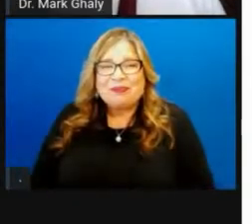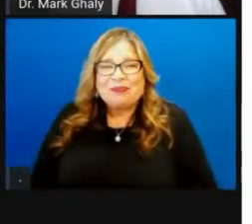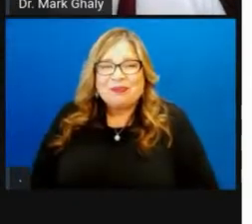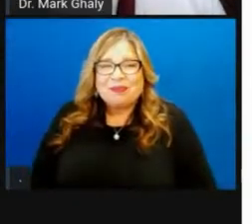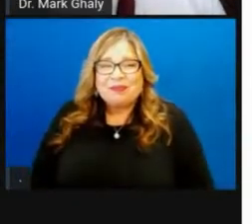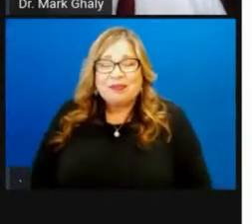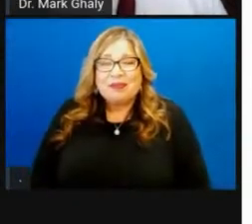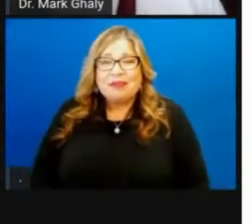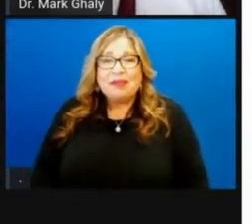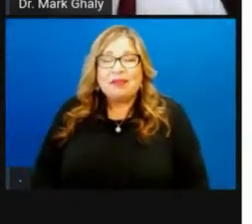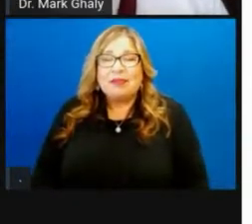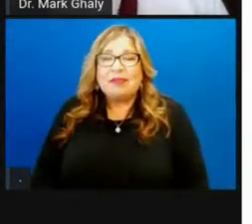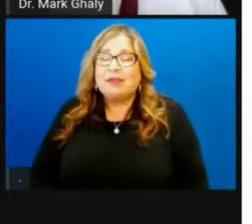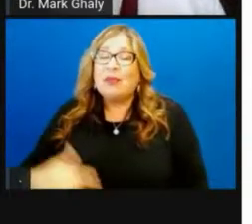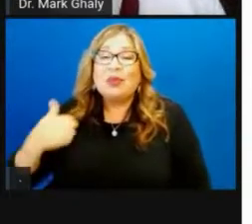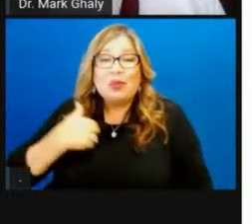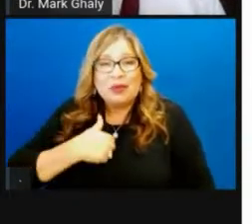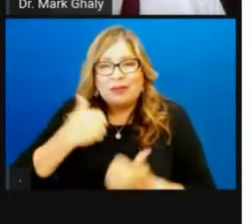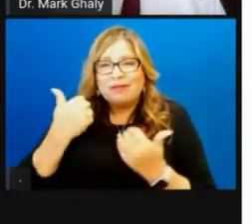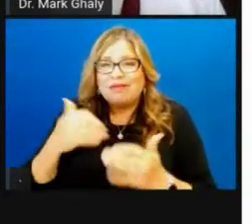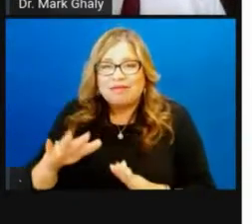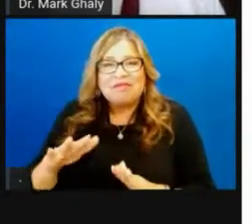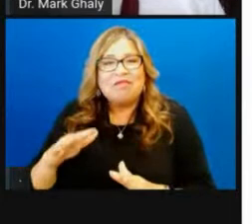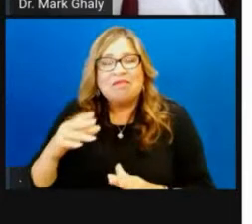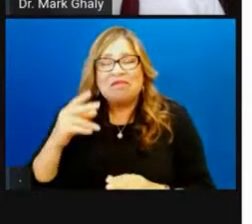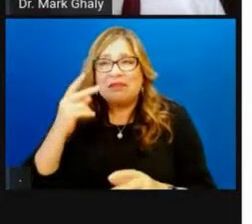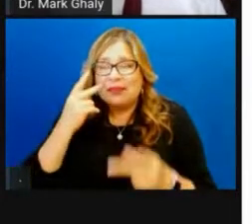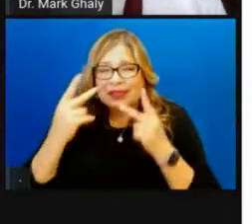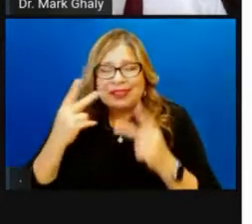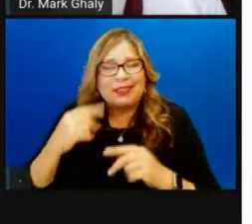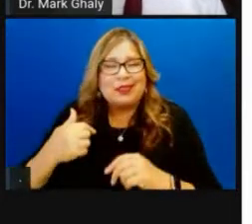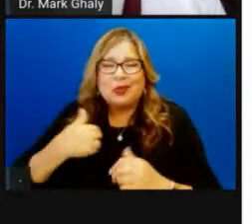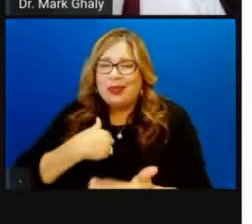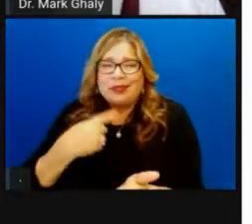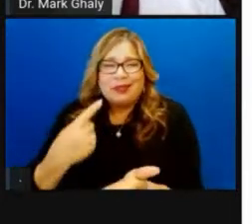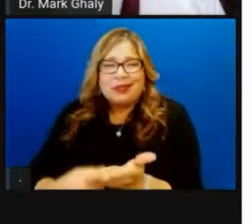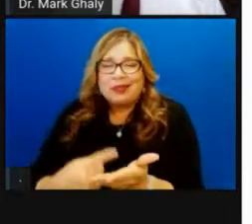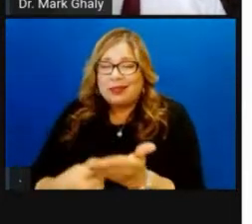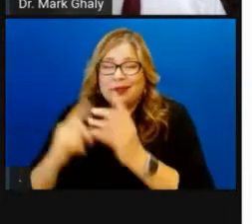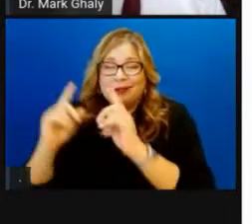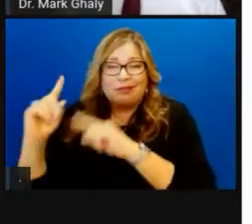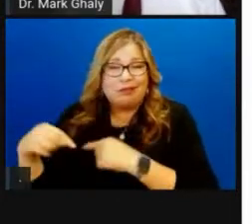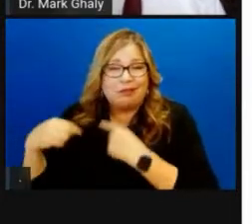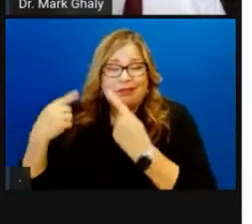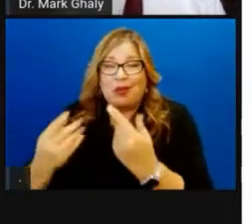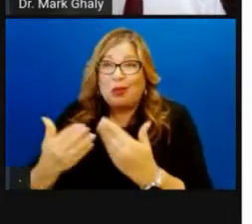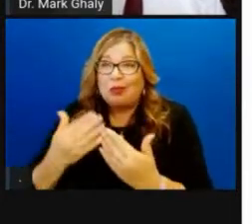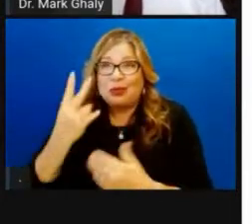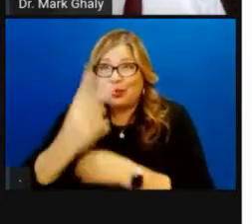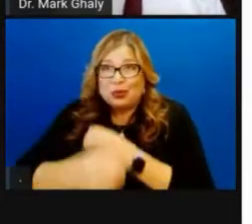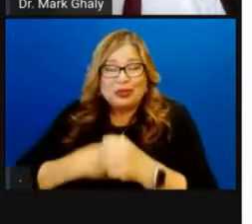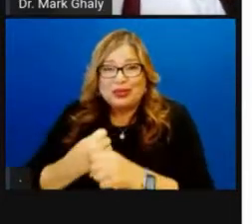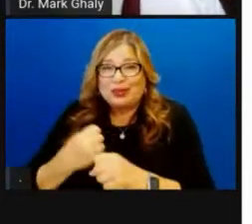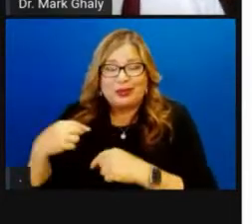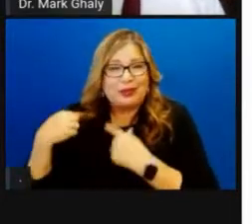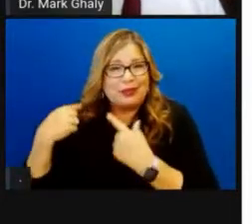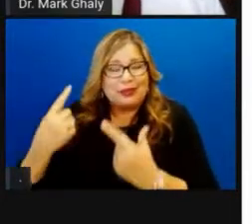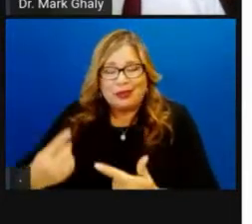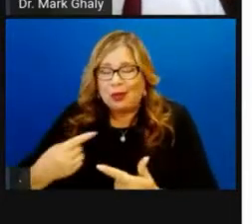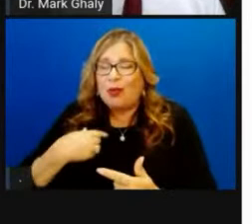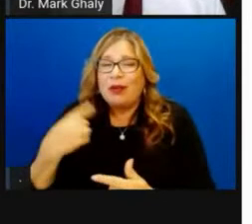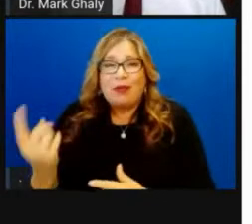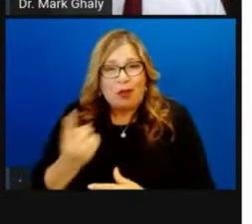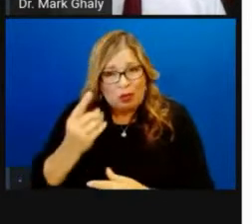So we've seen this, we've talked about it for a long time, ever since those first days, nearly 2 years ago, when we started